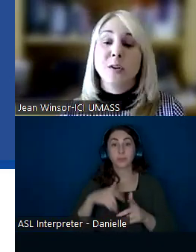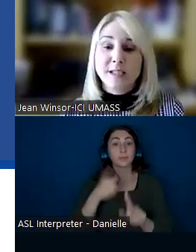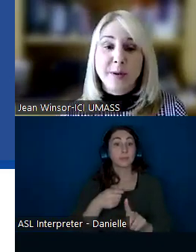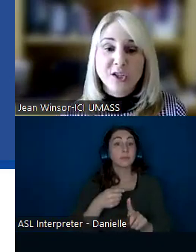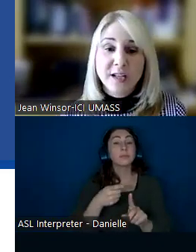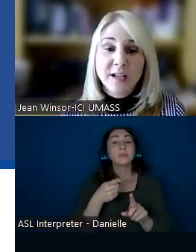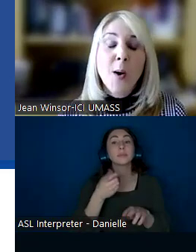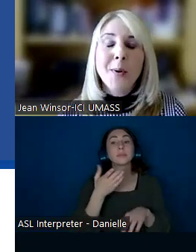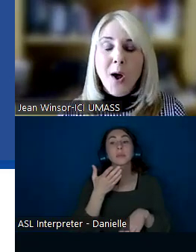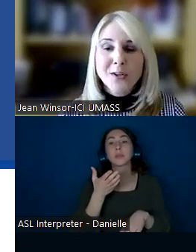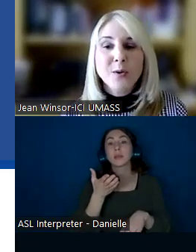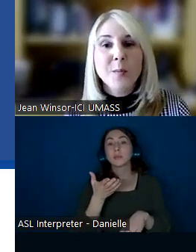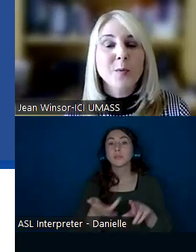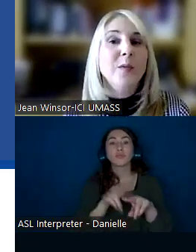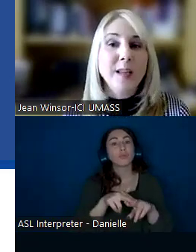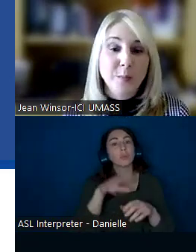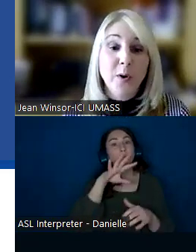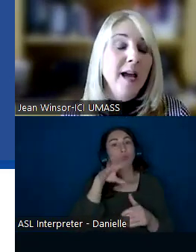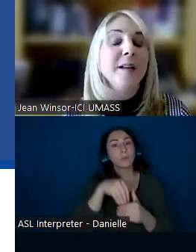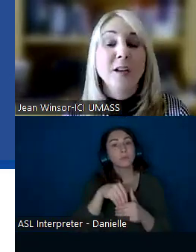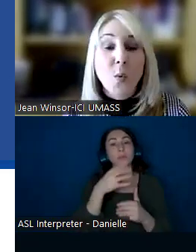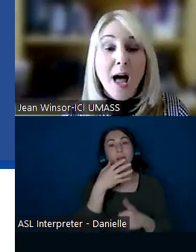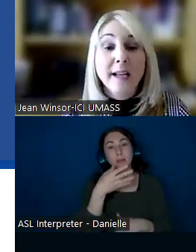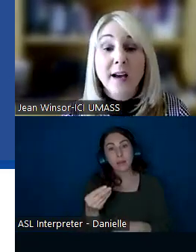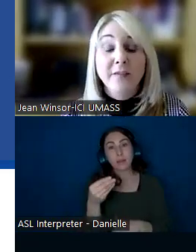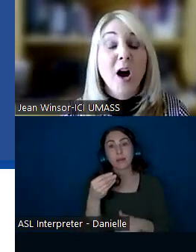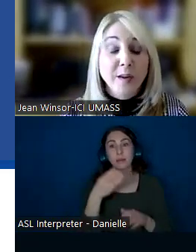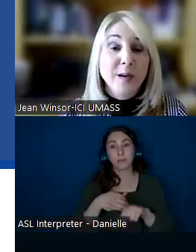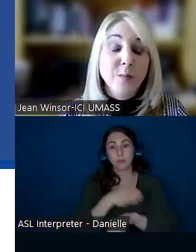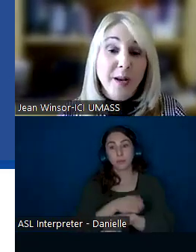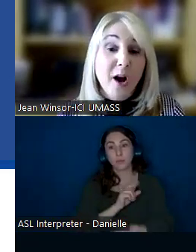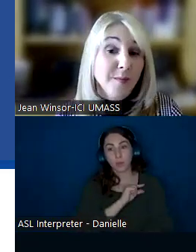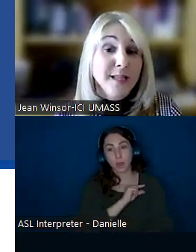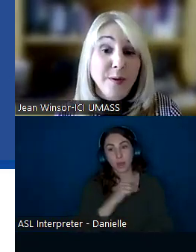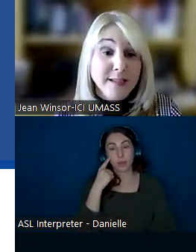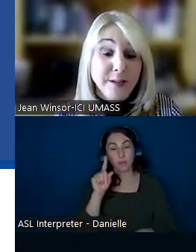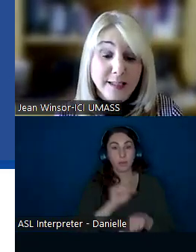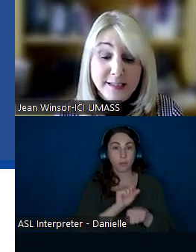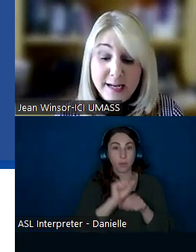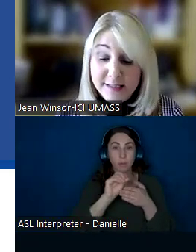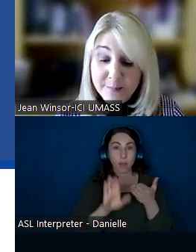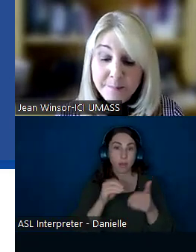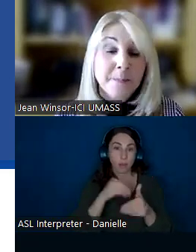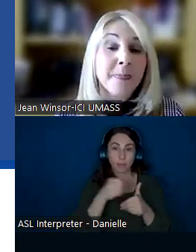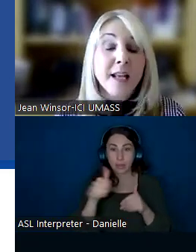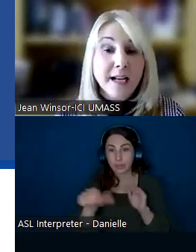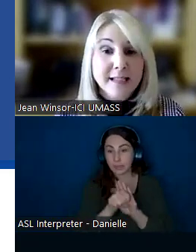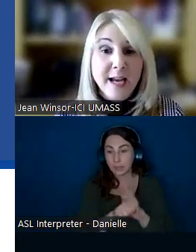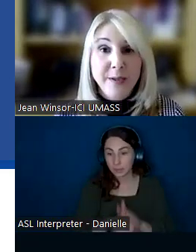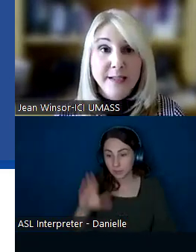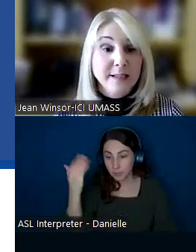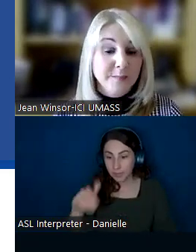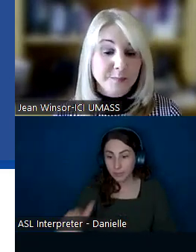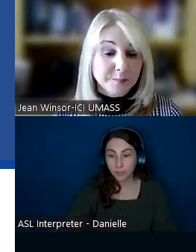increasing participation, but also improving the quality of the employment outcomes that we see within a state. Next